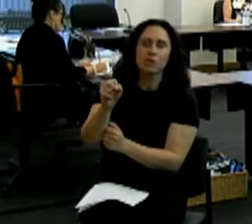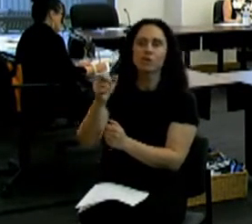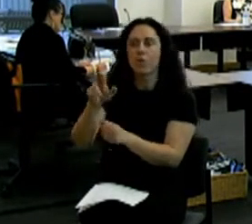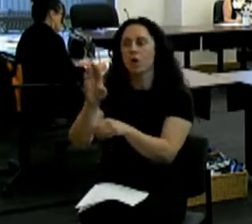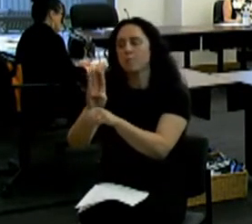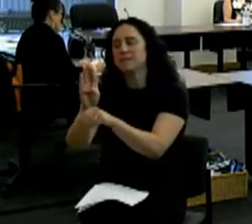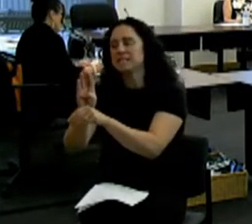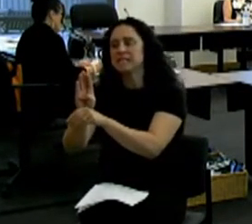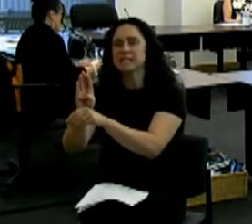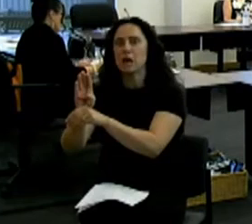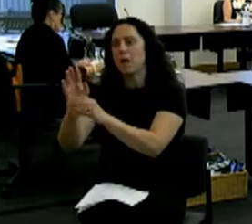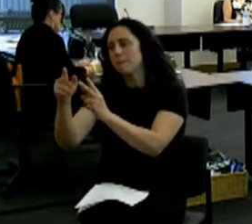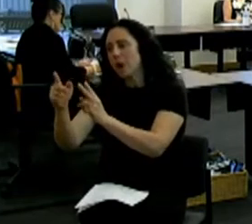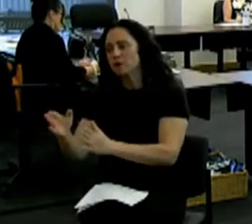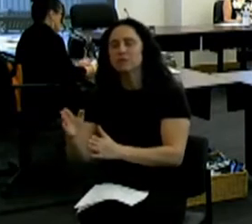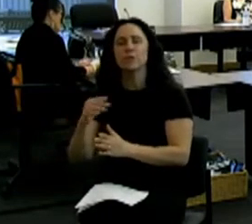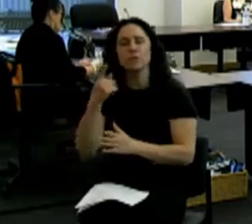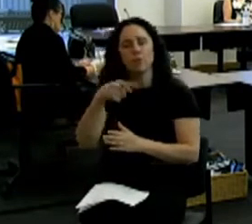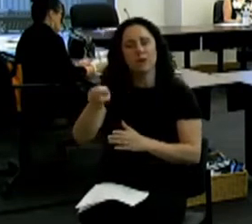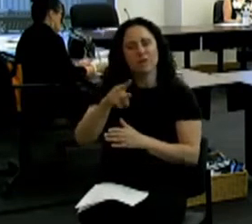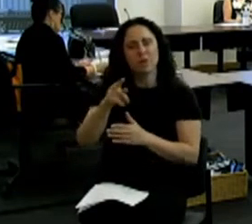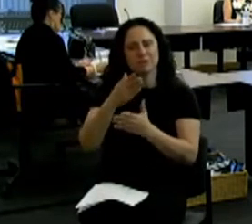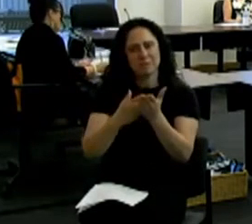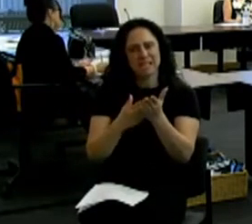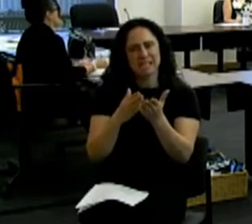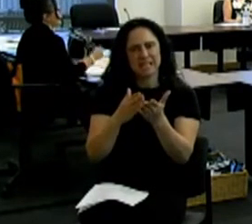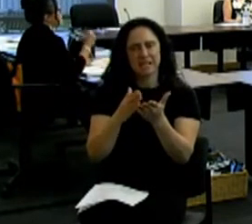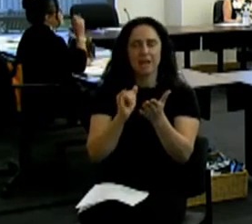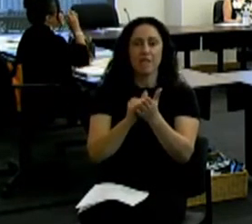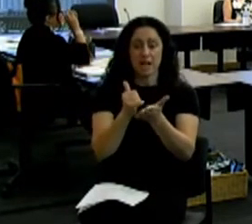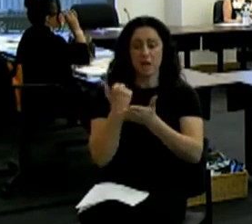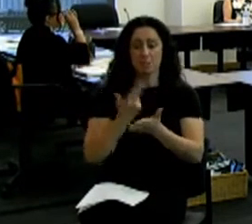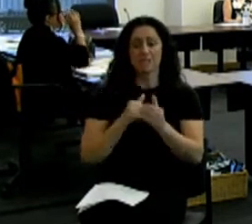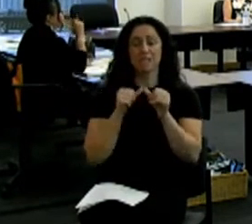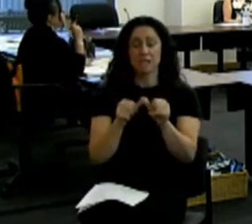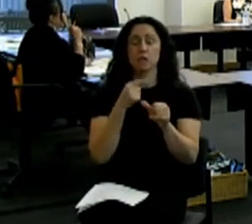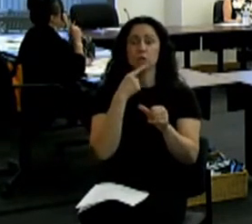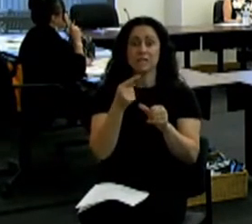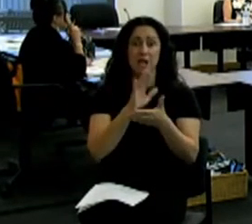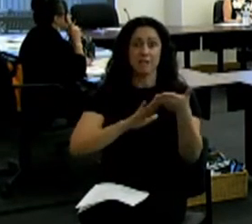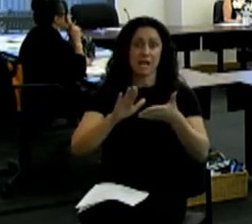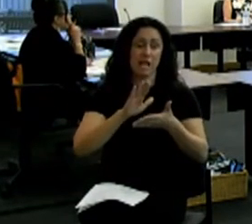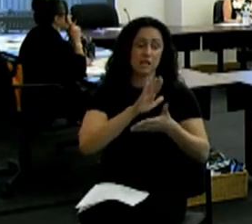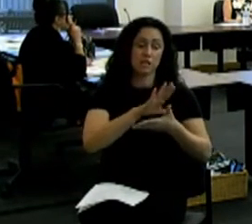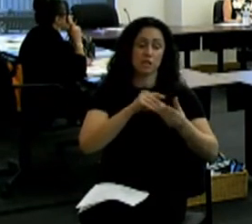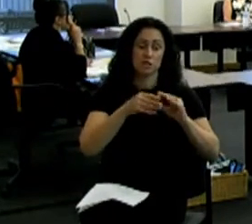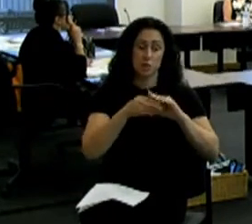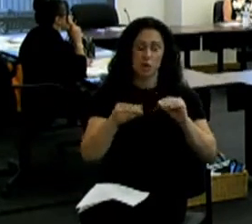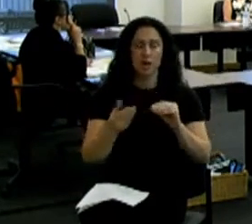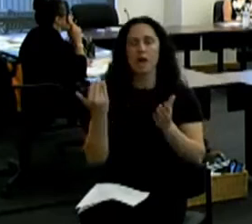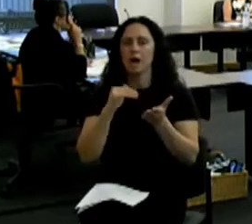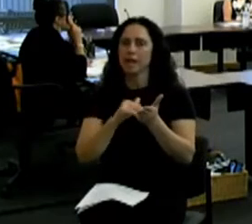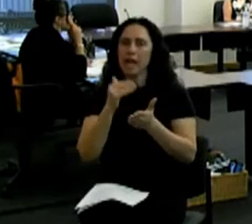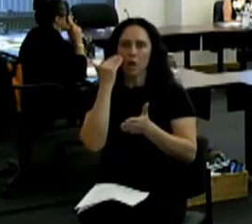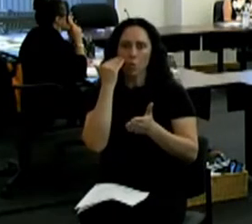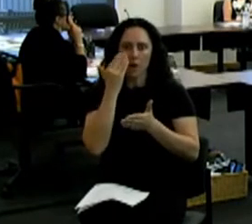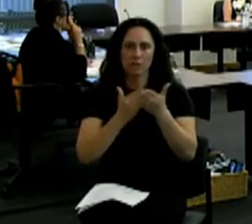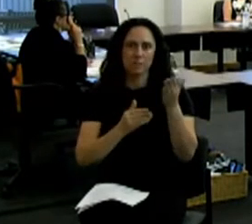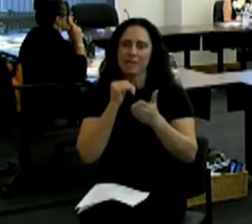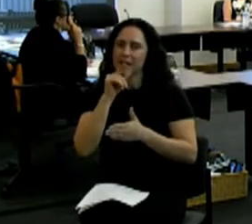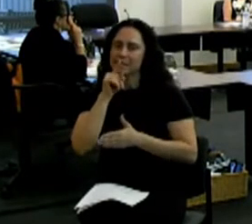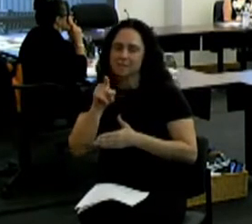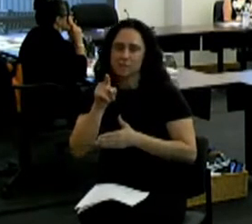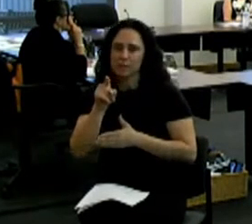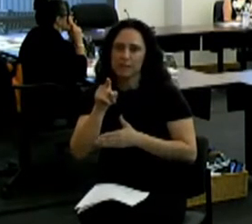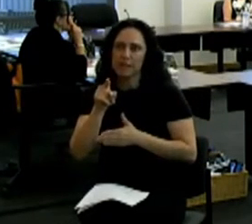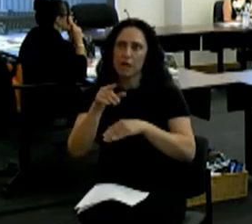those global pieces that helps us continue to tell the story of the college. And again, awareness piece, not necessarily